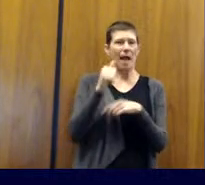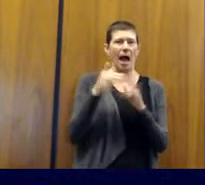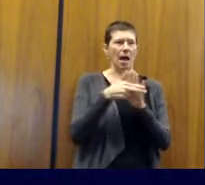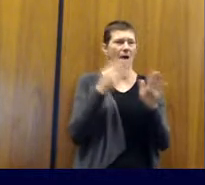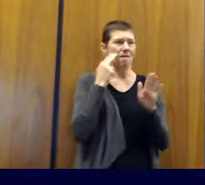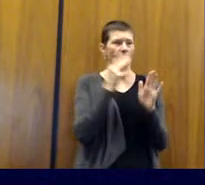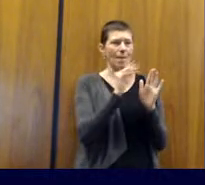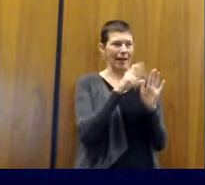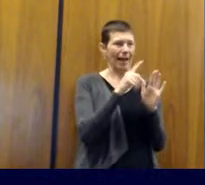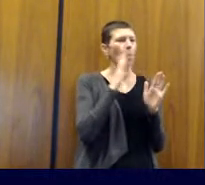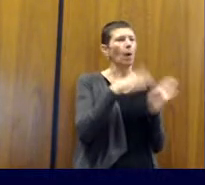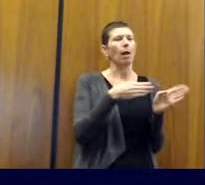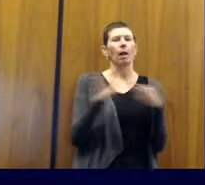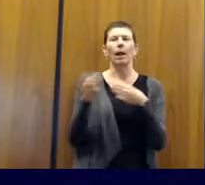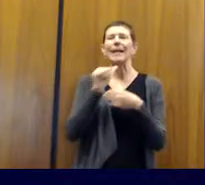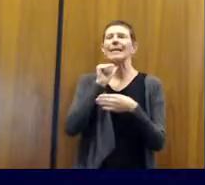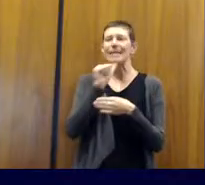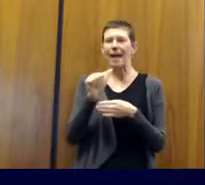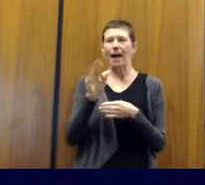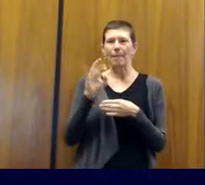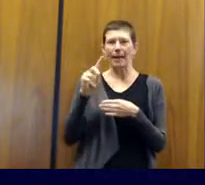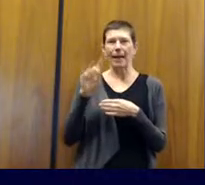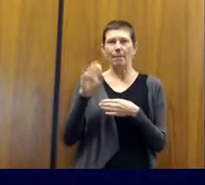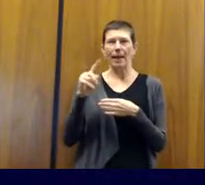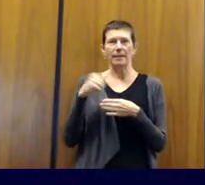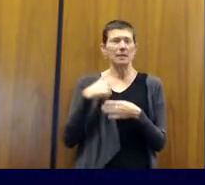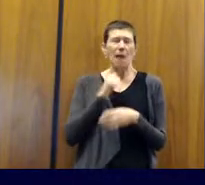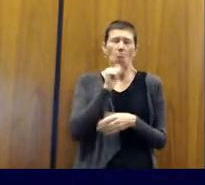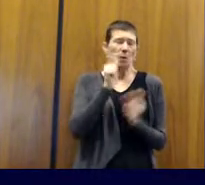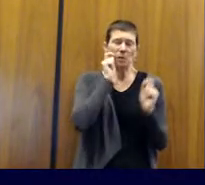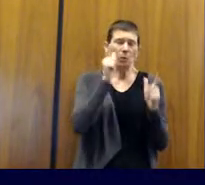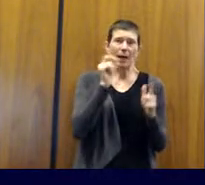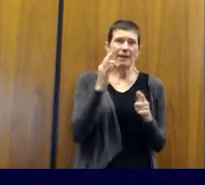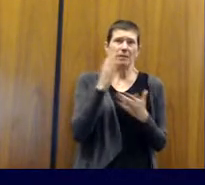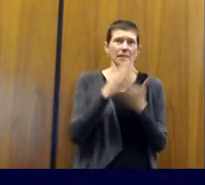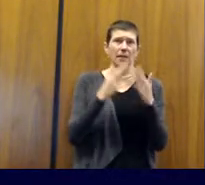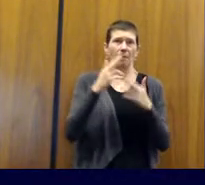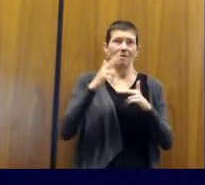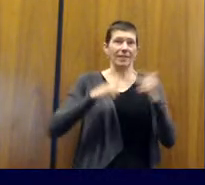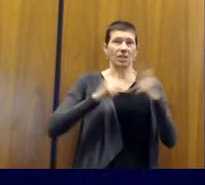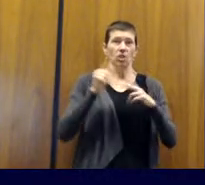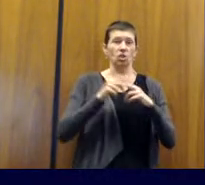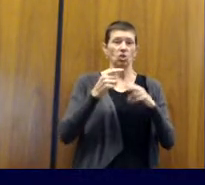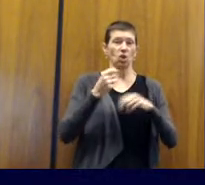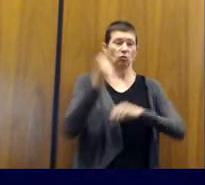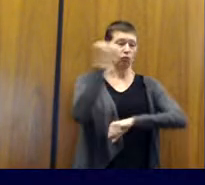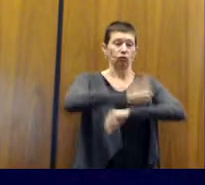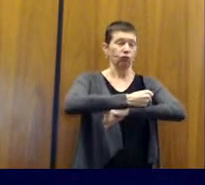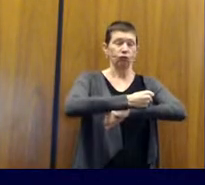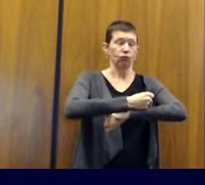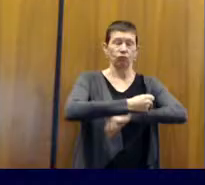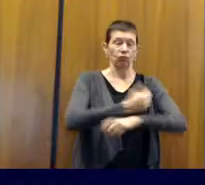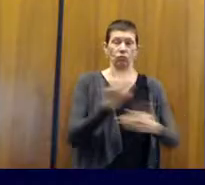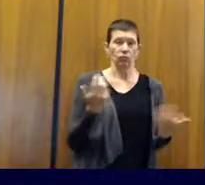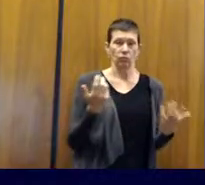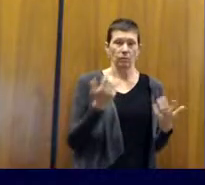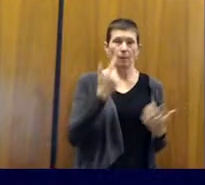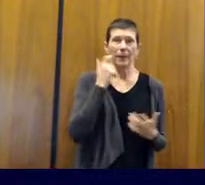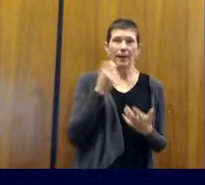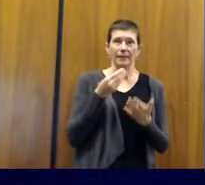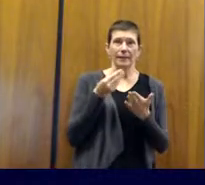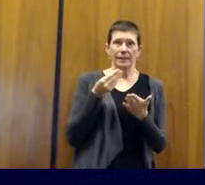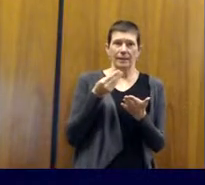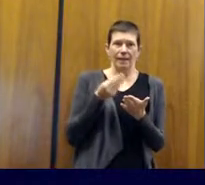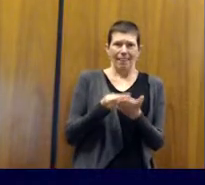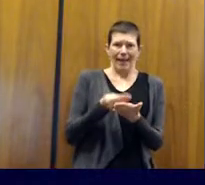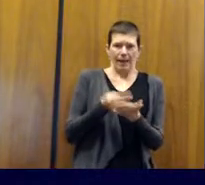to non-Medicaid beds. They will diminish. I wouldn't be surprised if some facilities just closed altogether because the